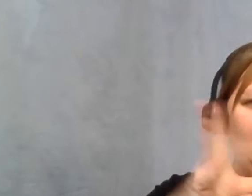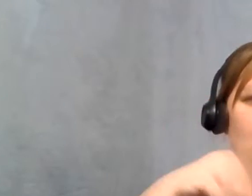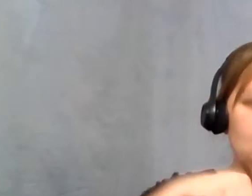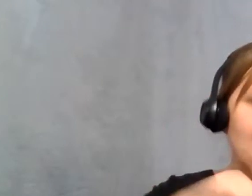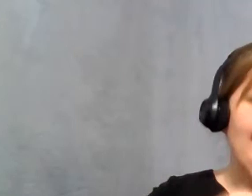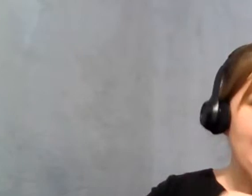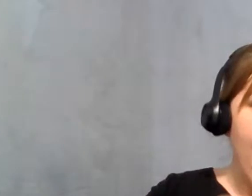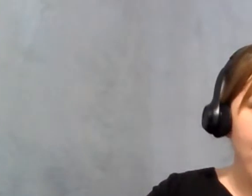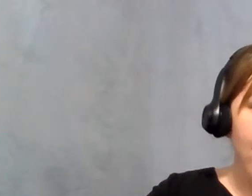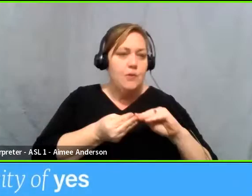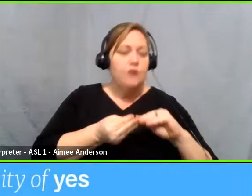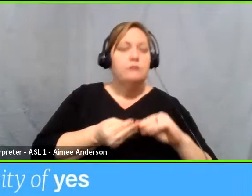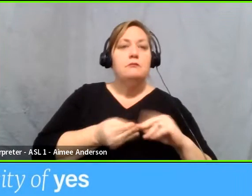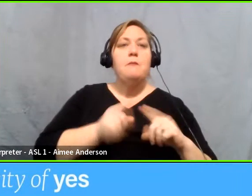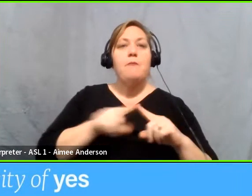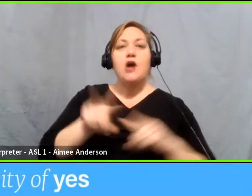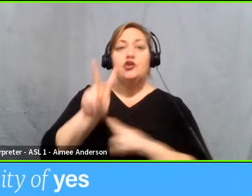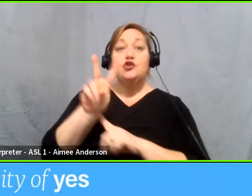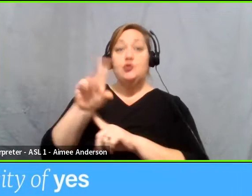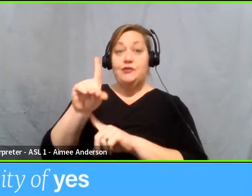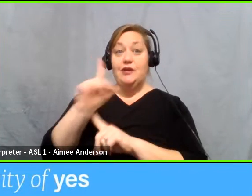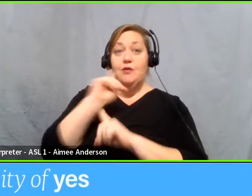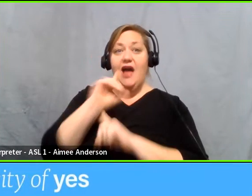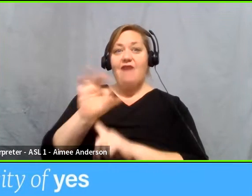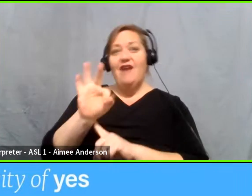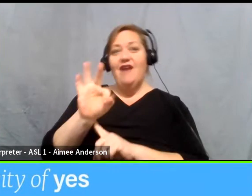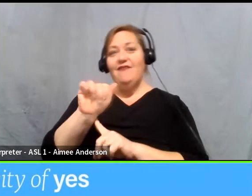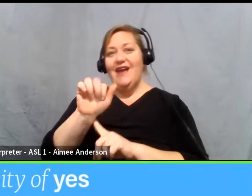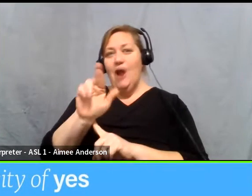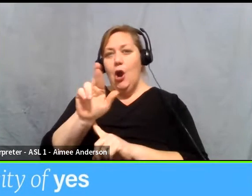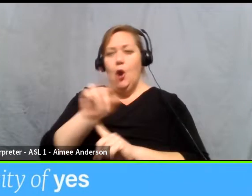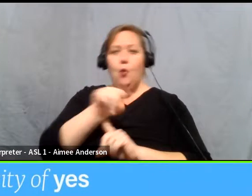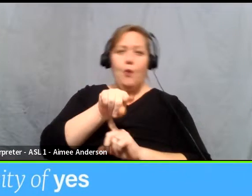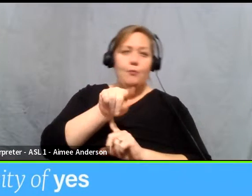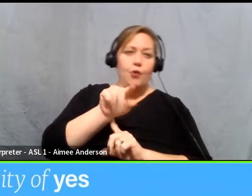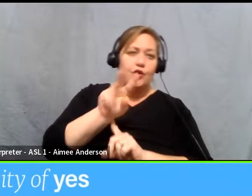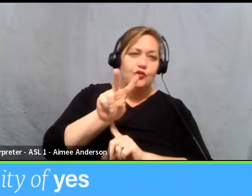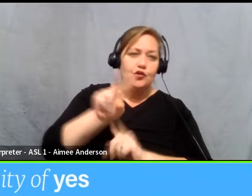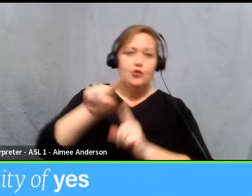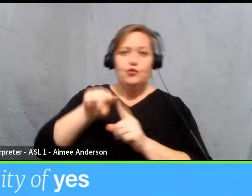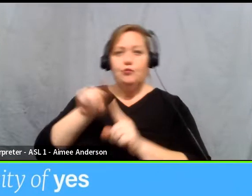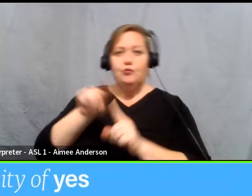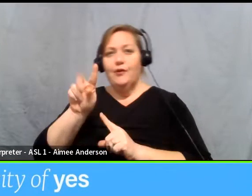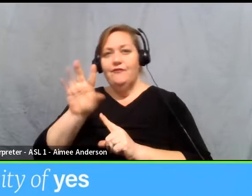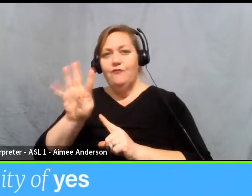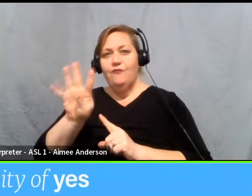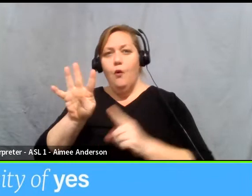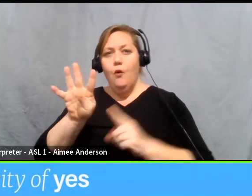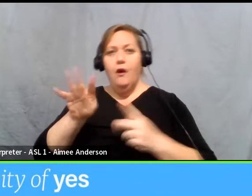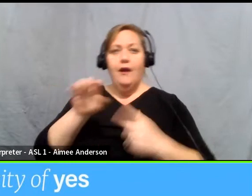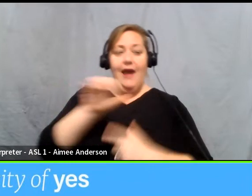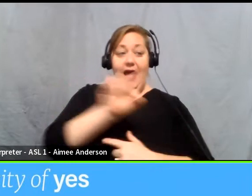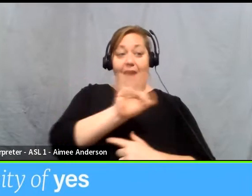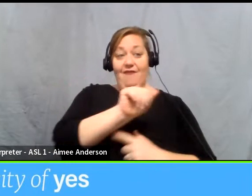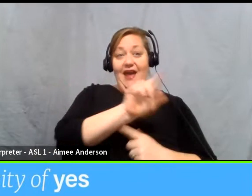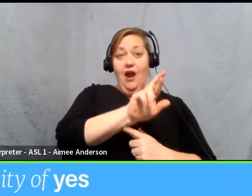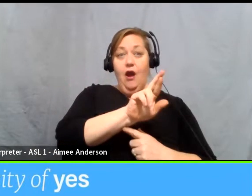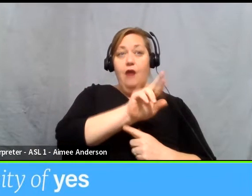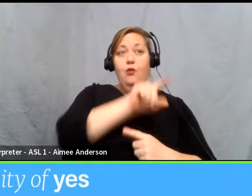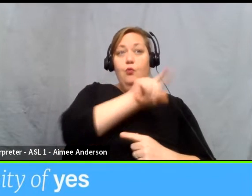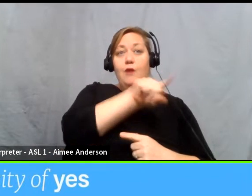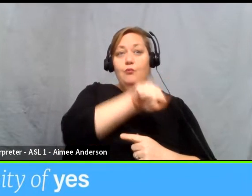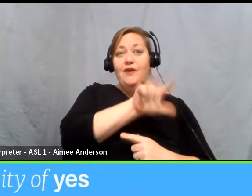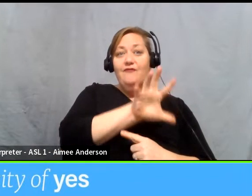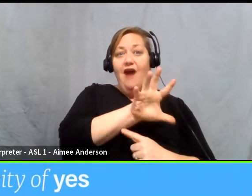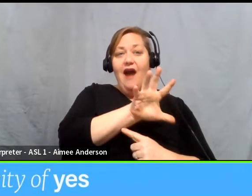generally, TOD will have an FAR of 1.0 to 2.0, whereas the basic low-density districts have an FAR of 0.75 to 1.5.